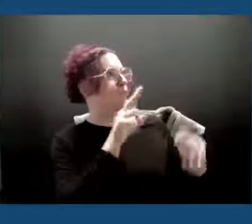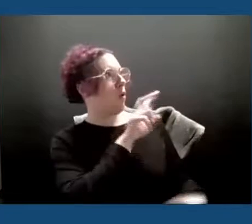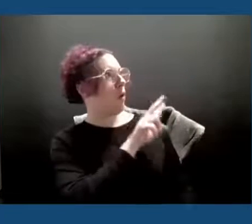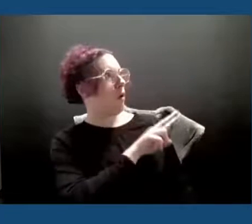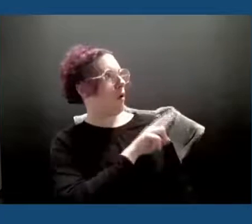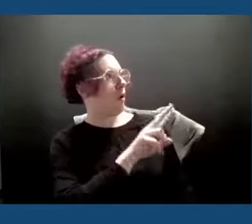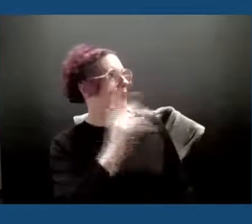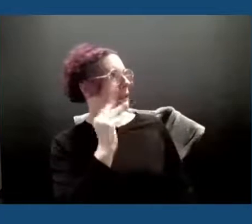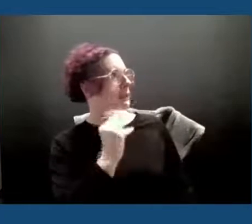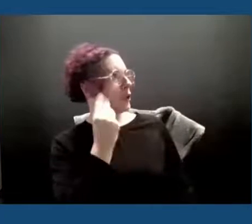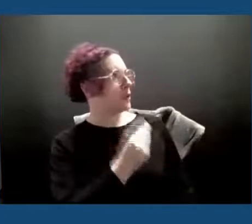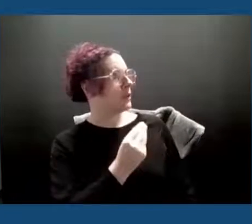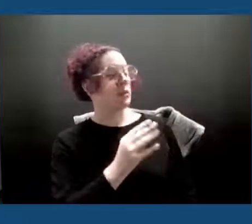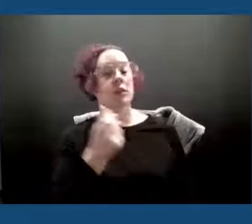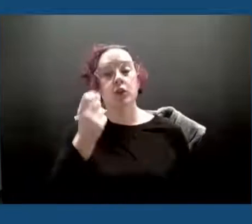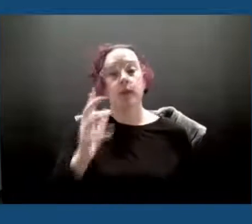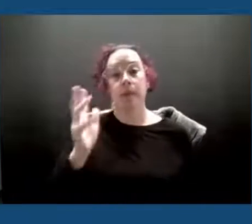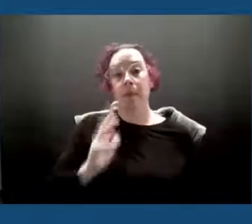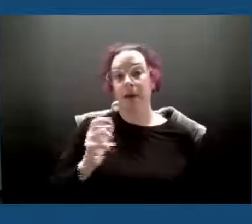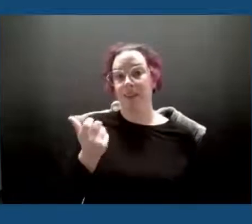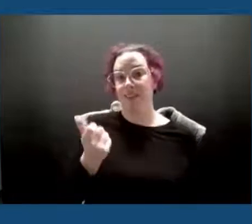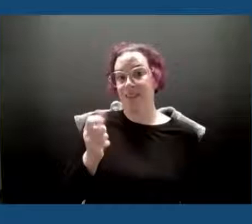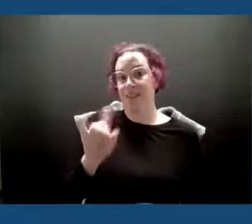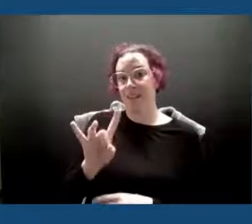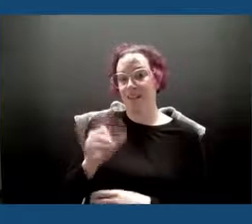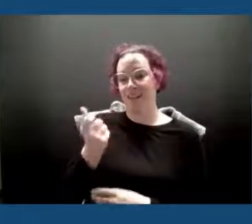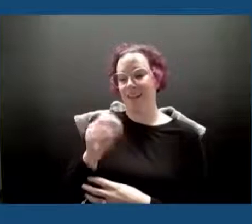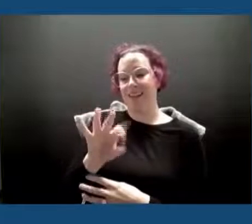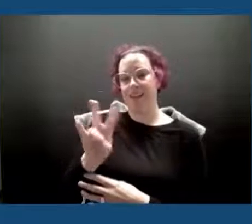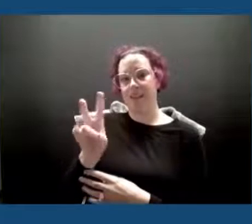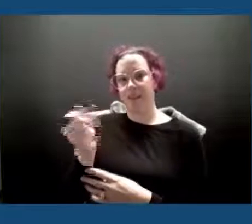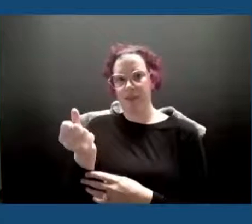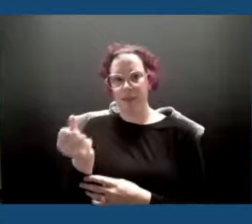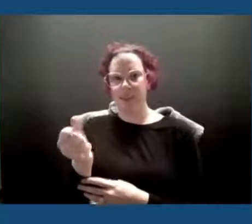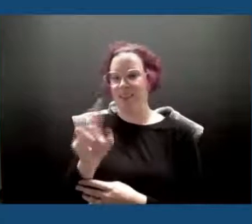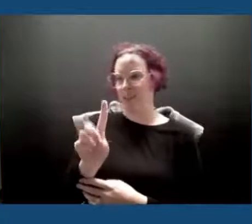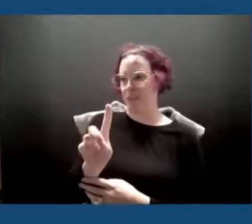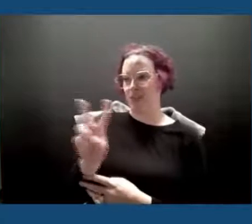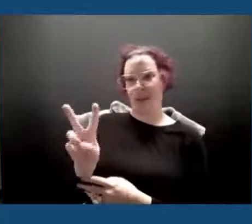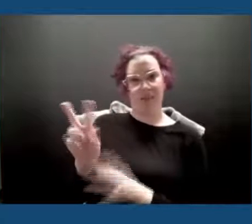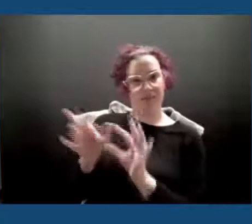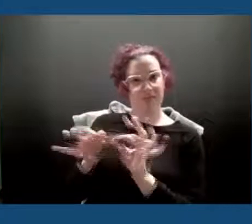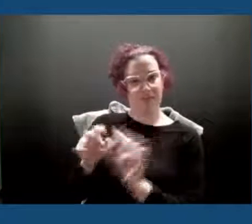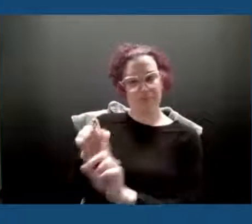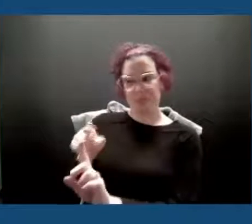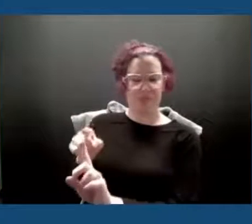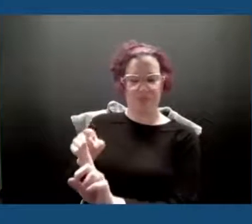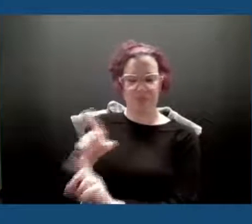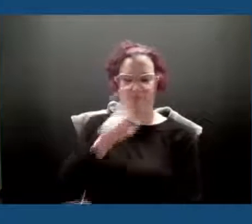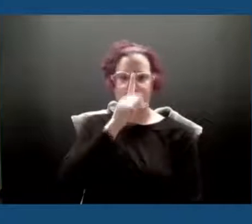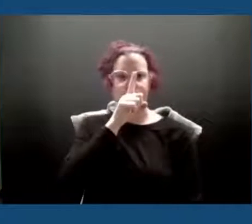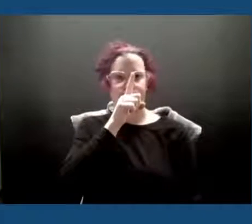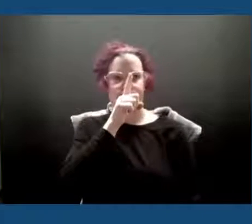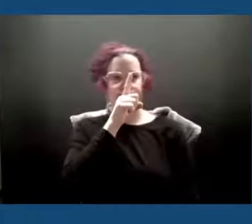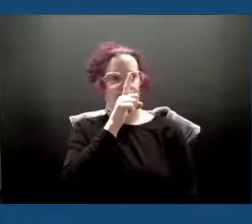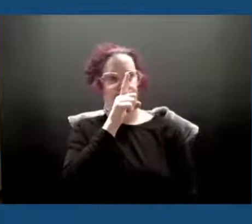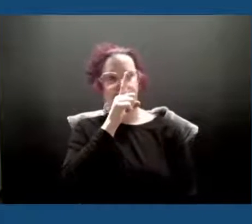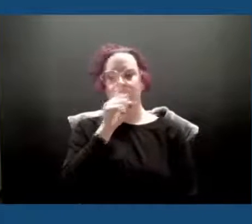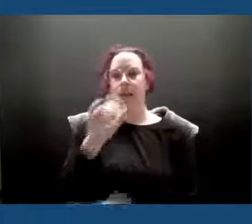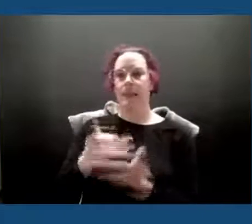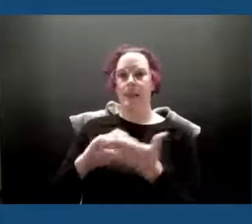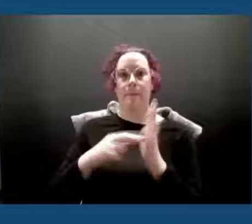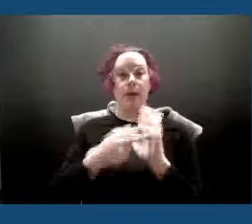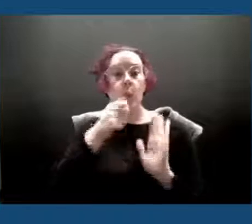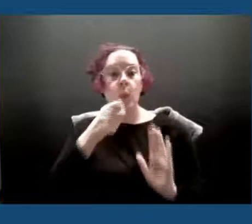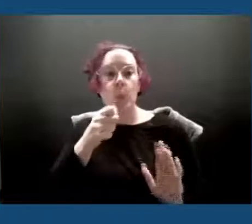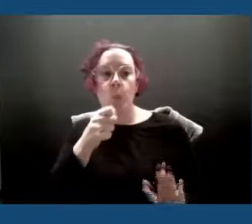in the 1970s, no one talked about domestic violence. It was viewed as some weakness on the part of the woman